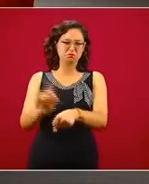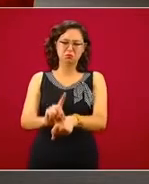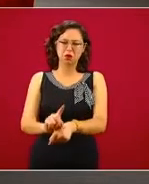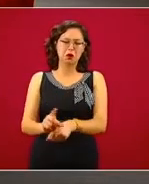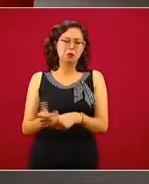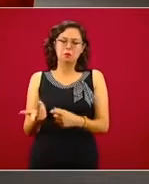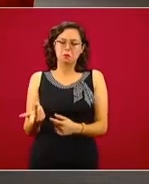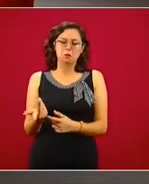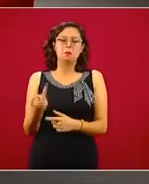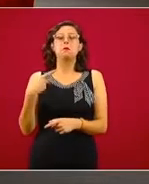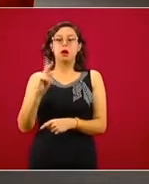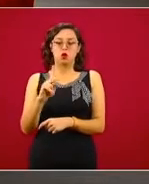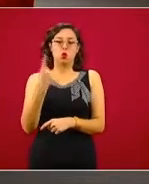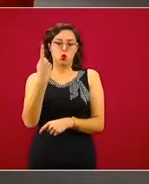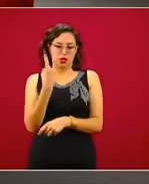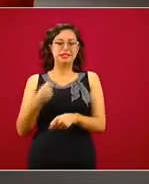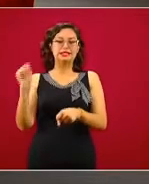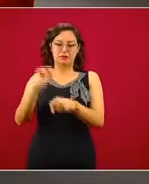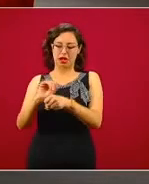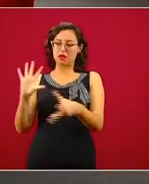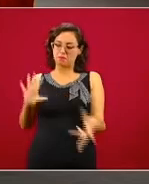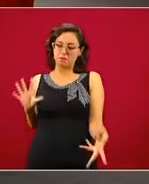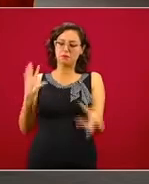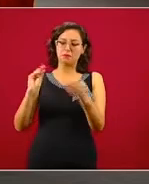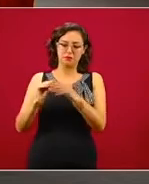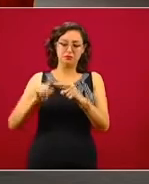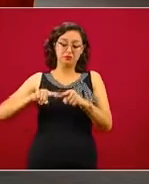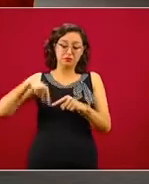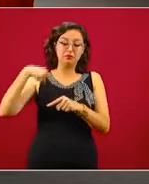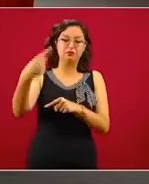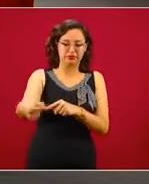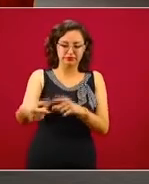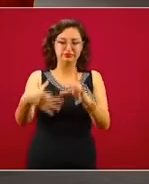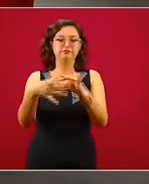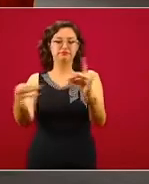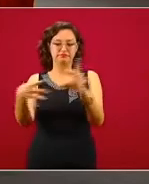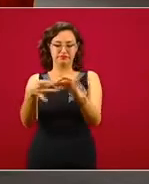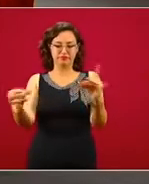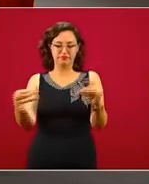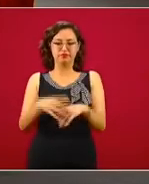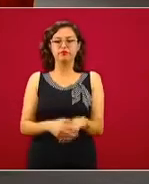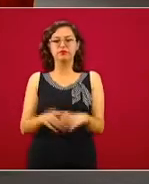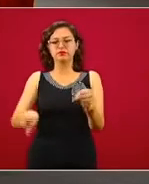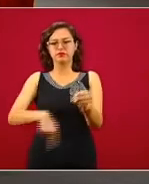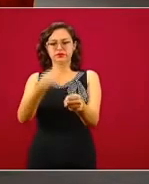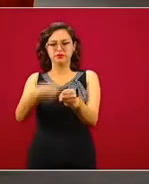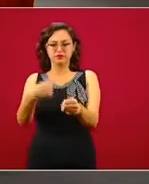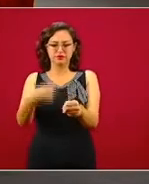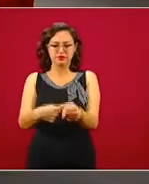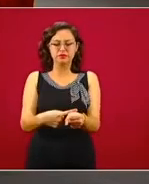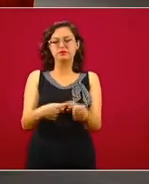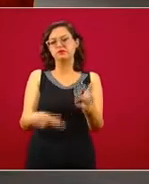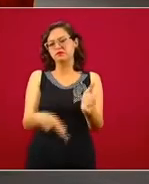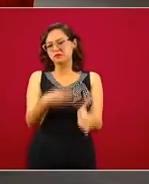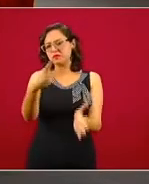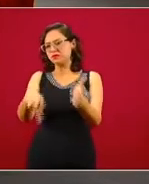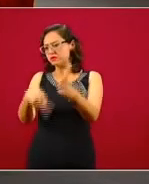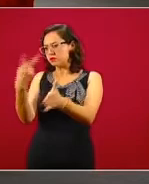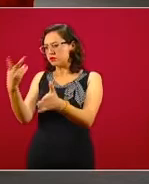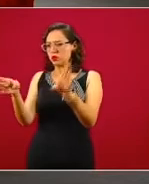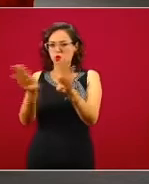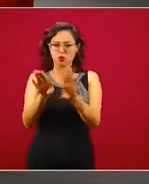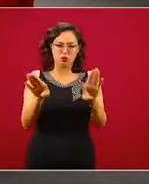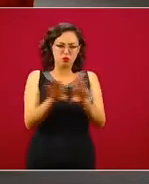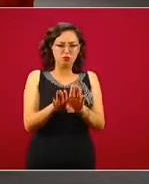Remember, this information is not presented every day because it doesn't show great variation from day to day, but it is important to present it